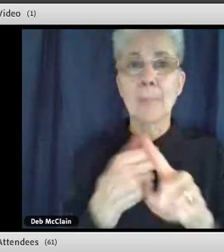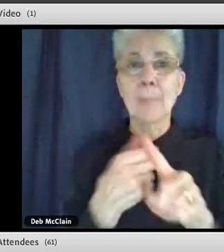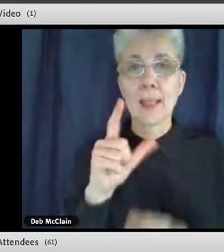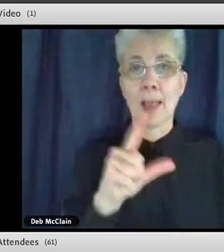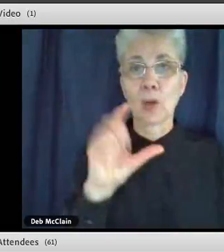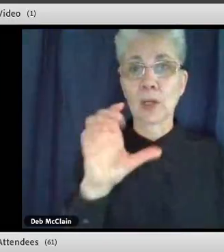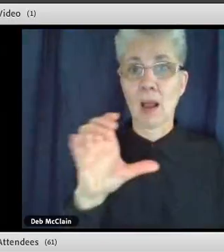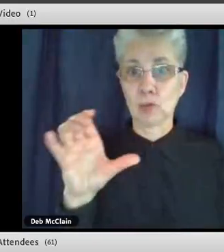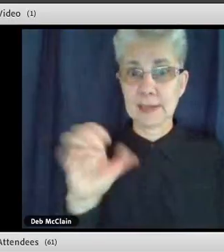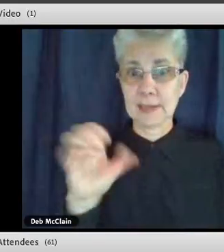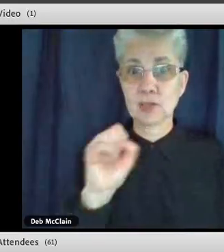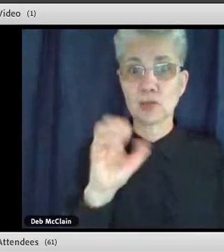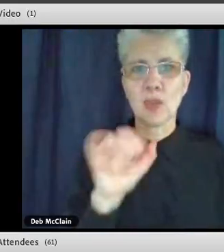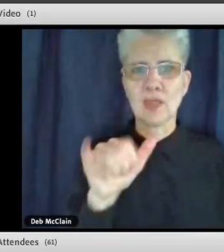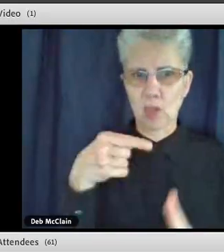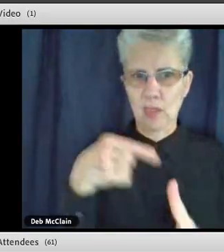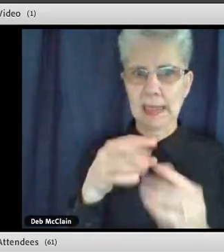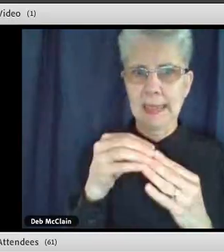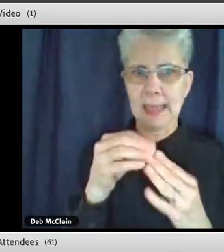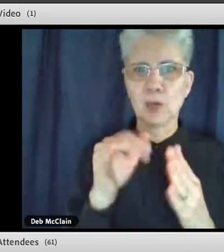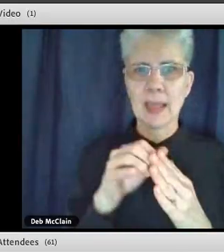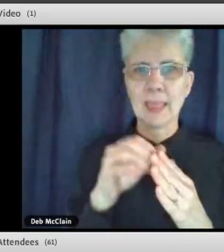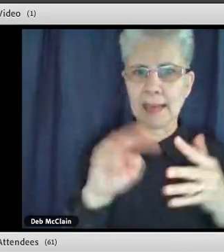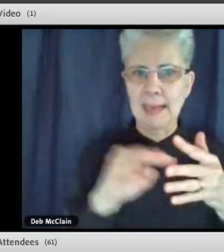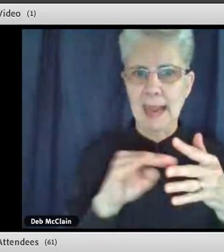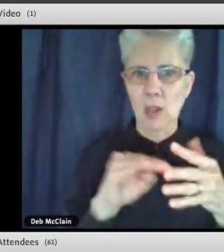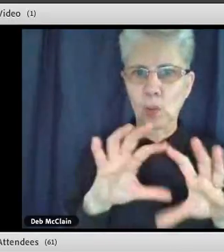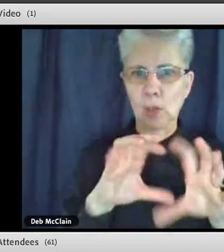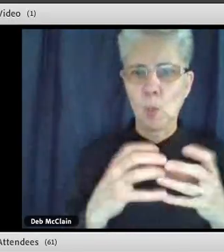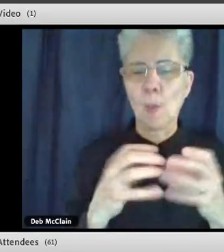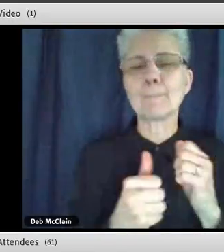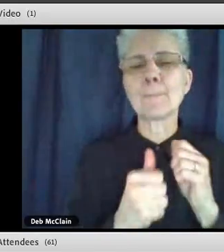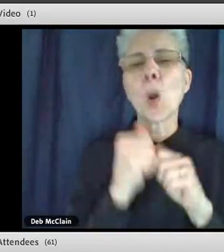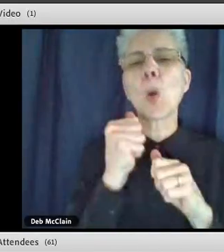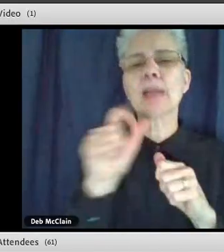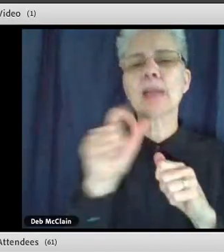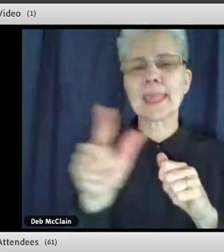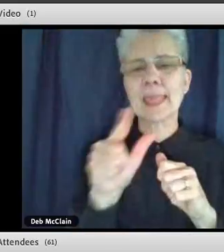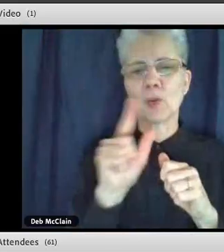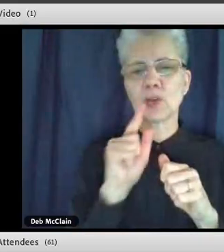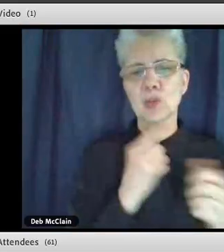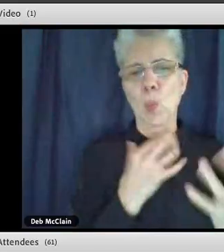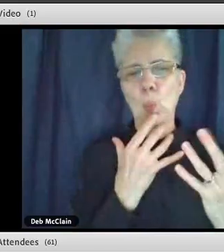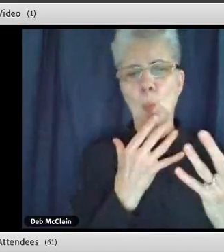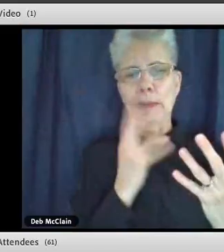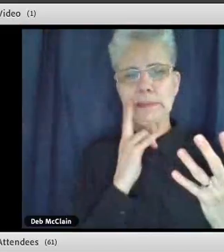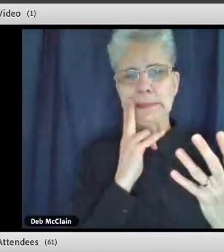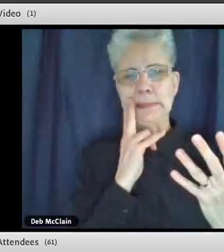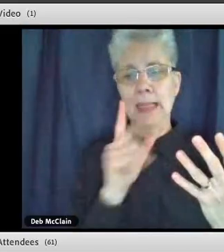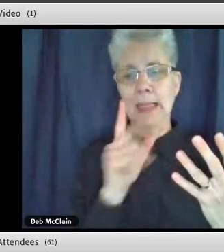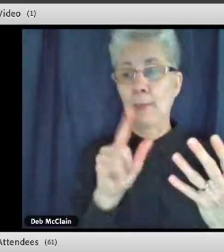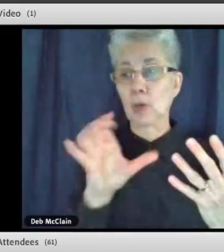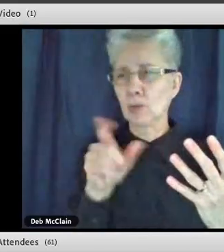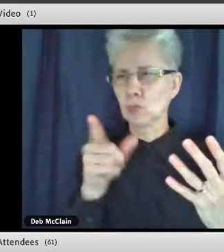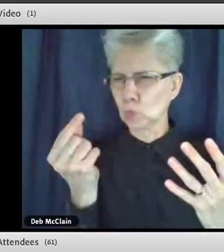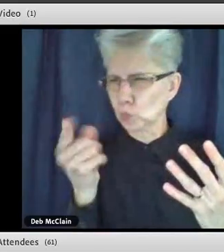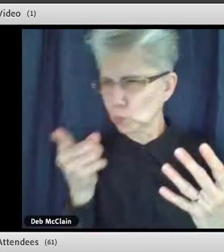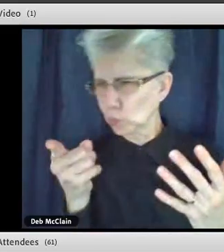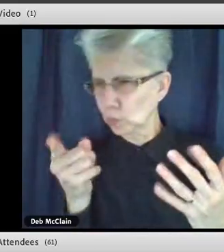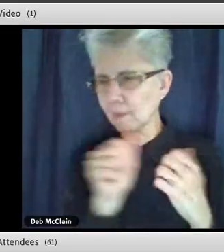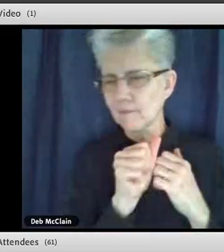leader in the cataloging world, most libraries just waited to see what Library of Congress did. And so it